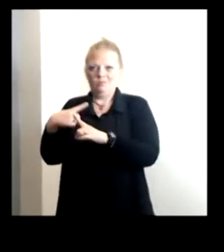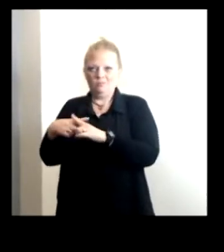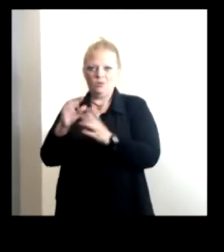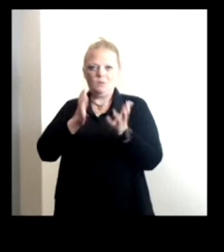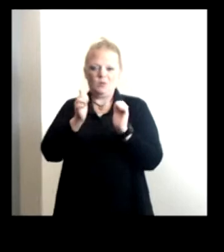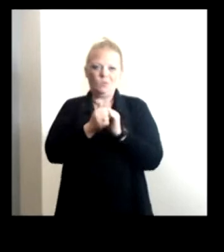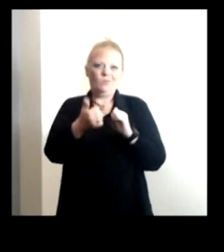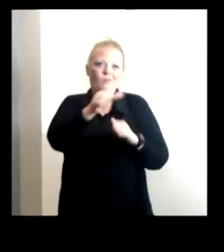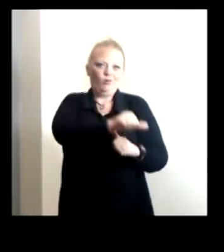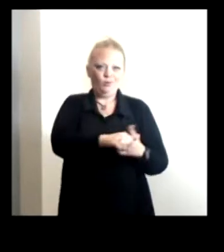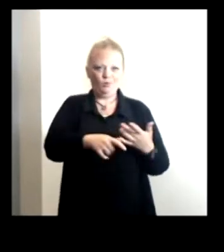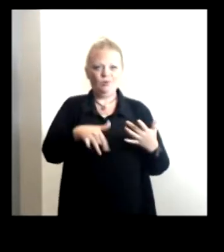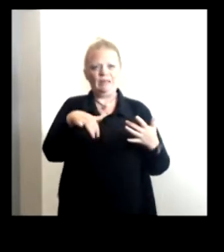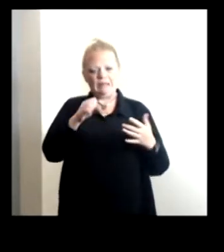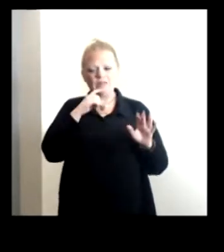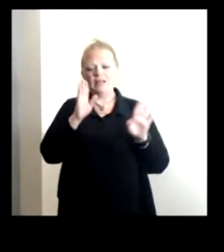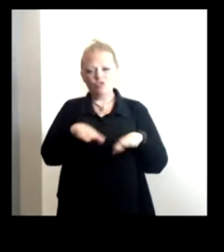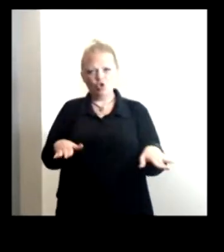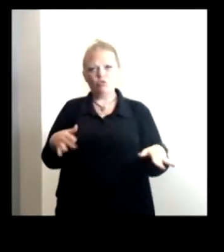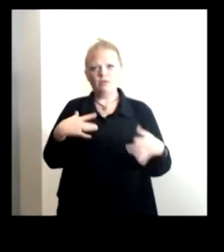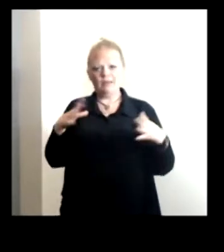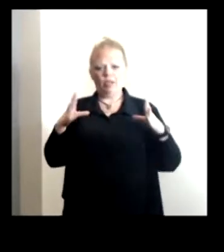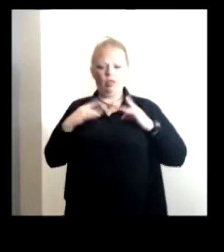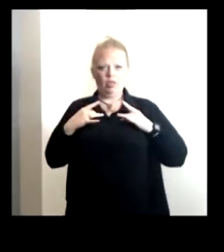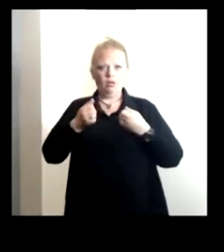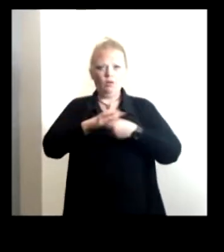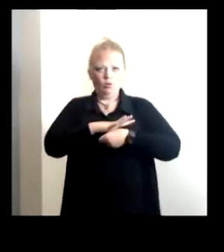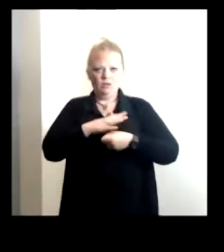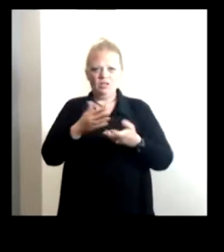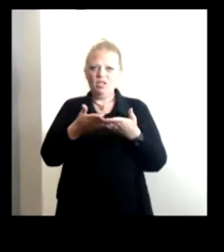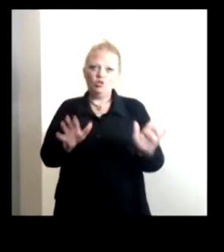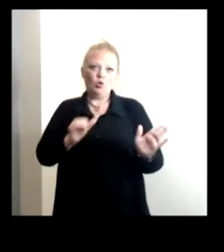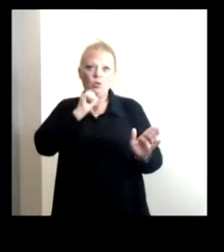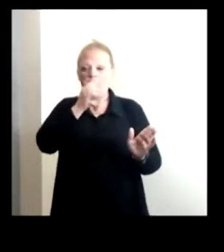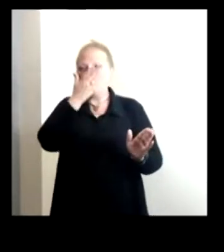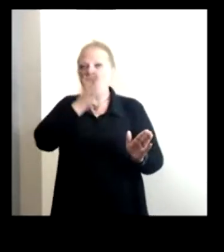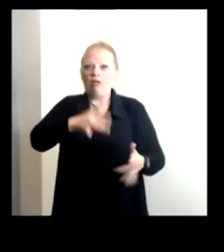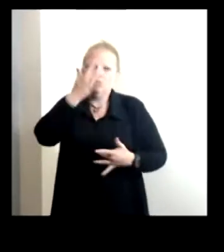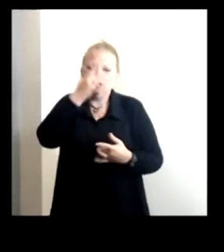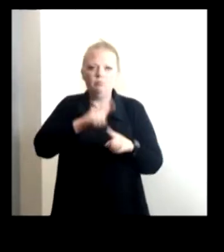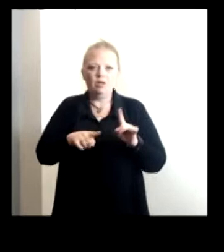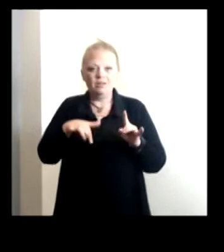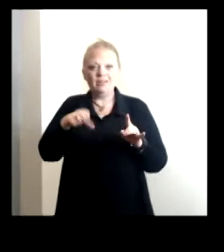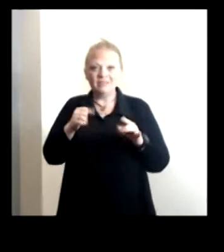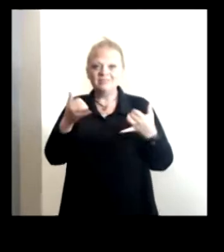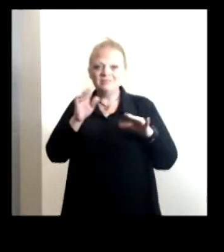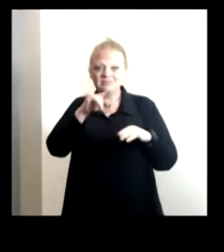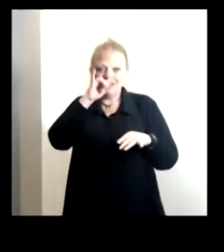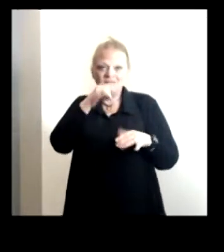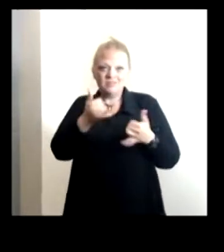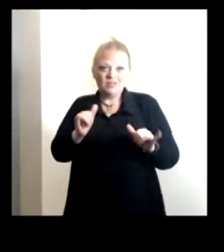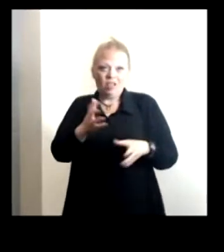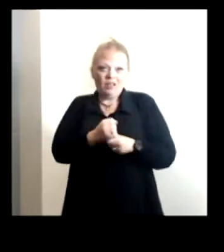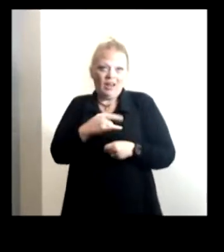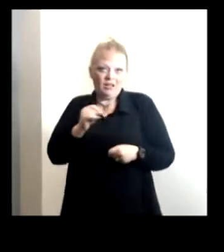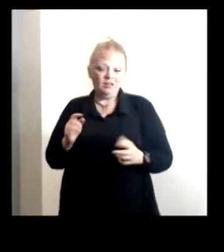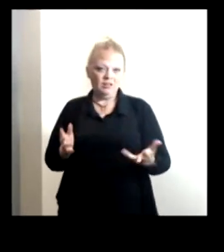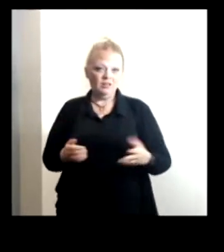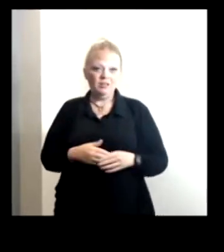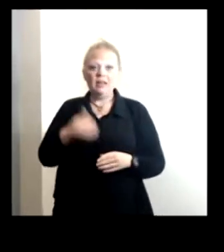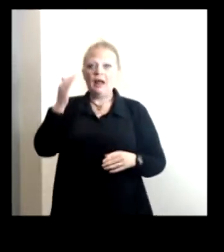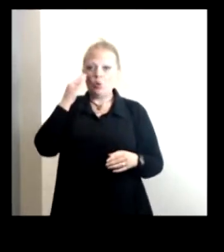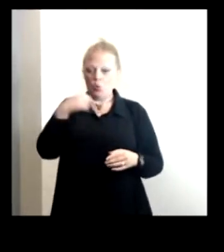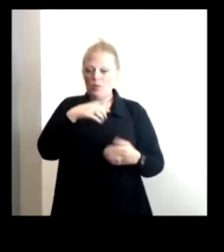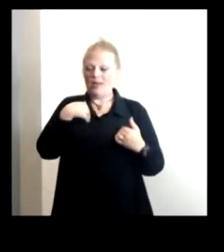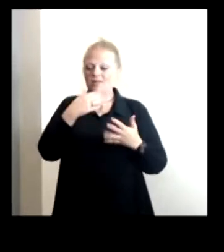to the others. There are children who are catching COVID. They generally do not get sick, but there are children who are catching COVID. And I do know we